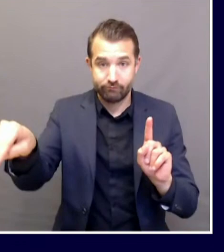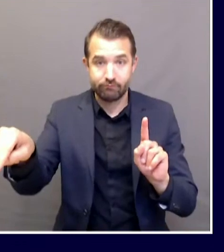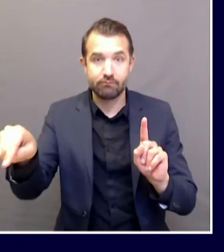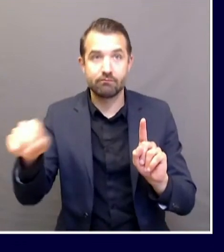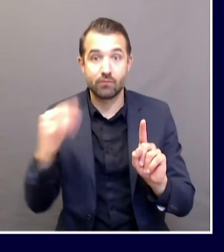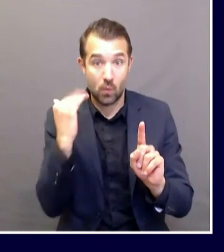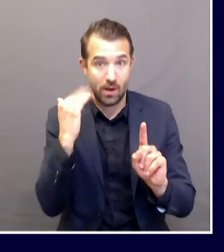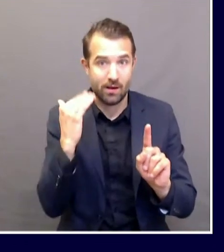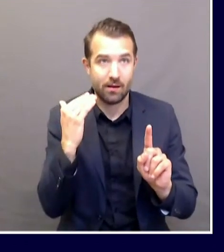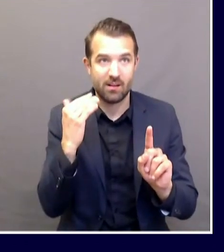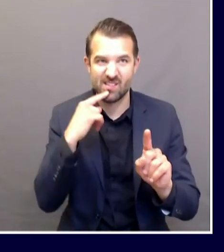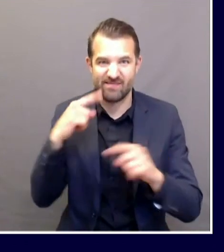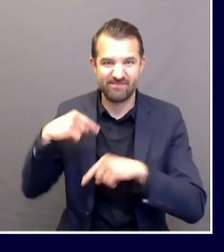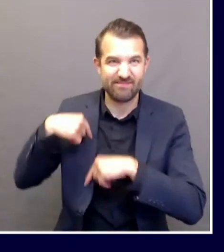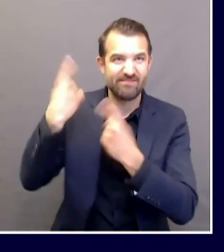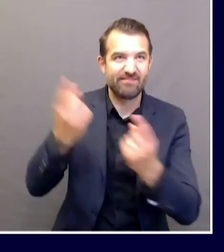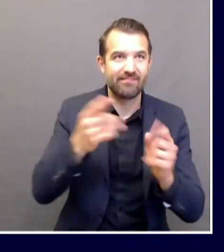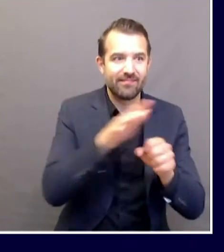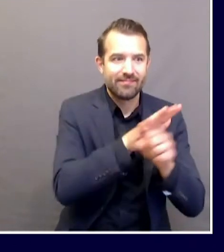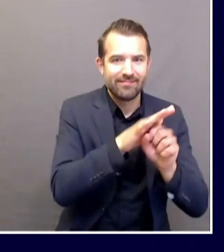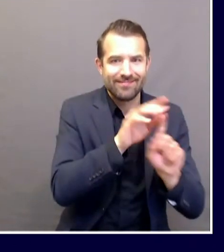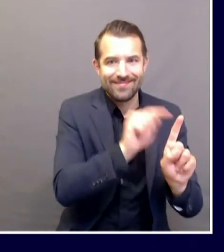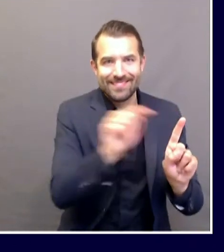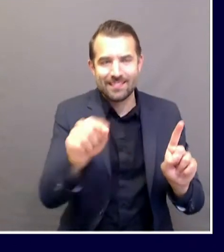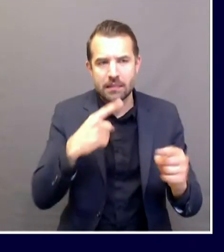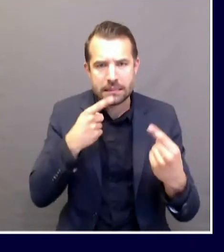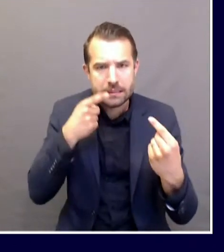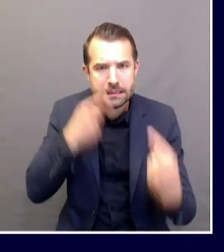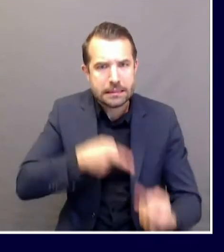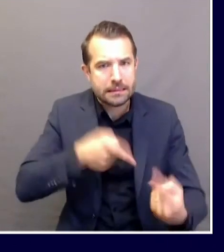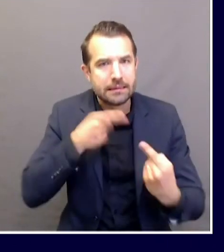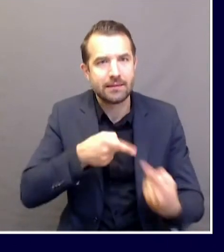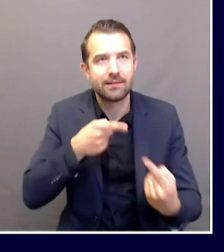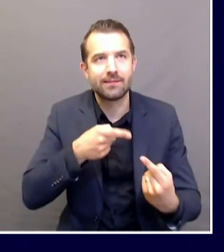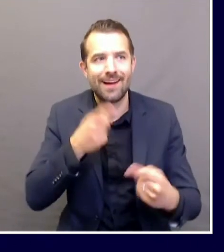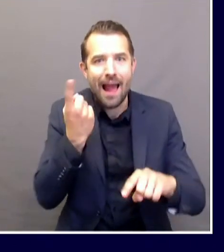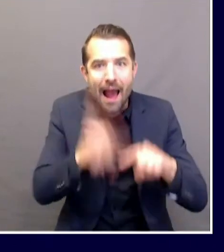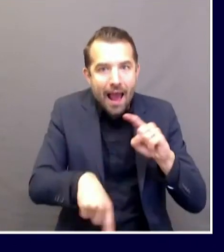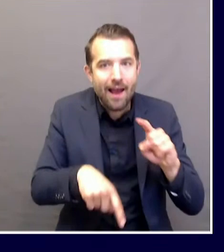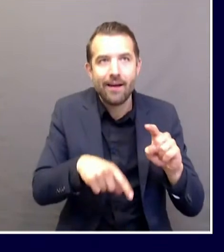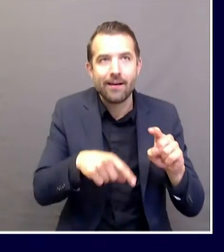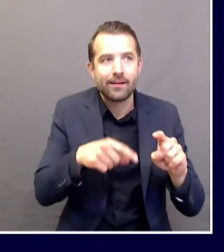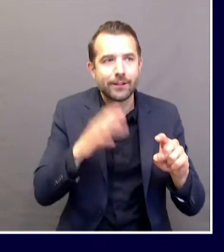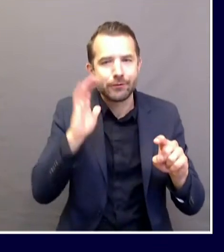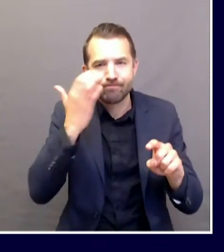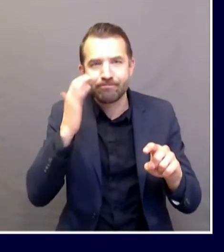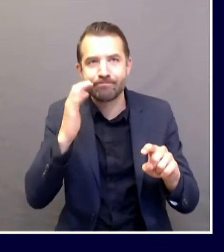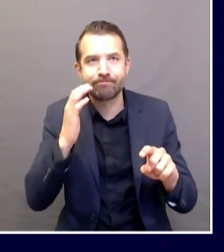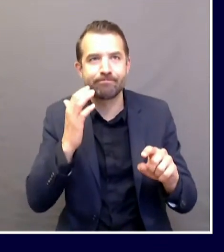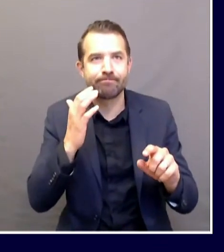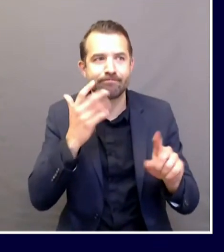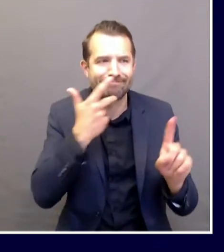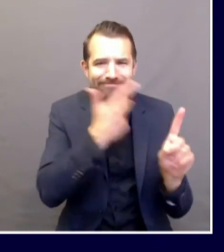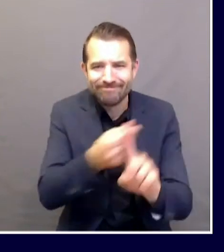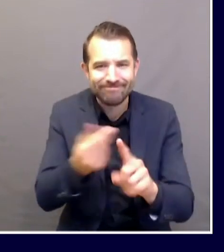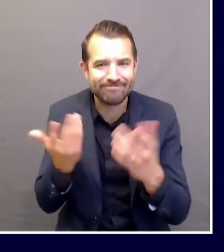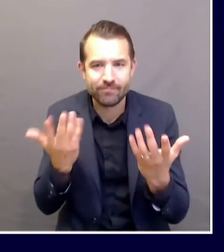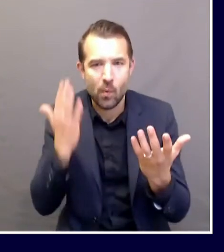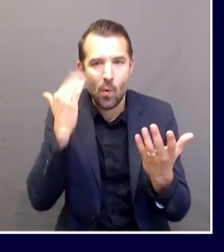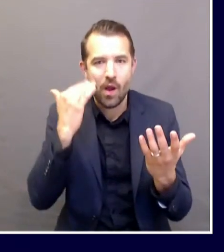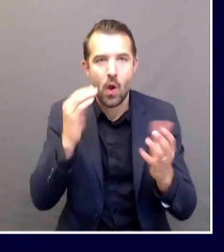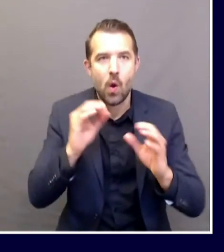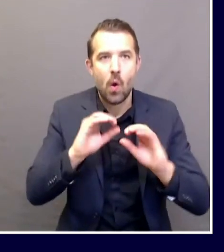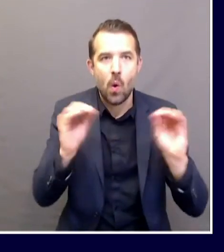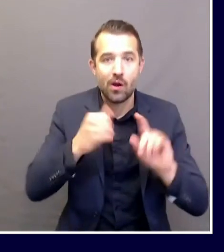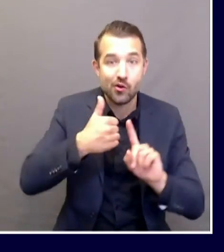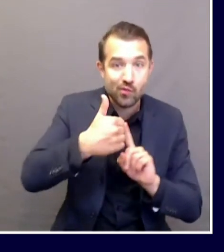able to support these clinics. We're also supporting a lot of the work that's been going on already at, say, hospitals. As I mentioned a moment ago, some